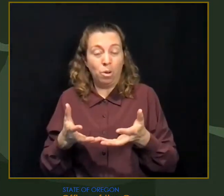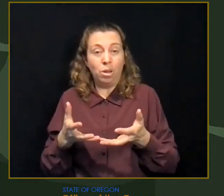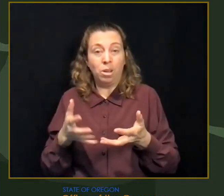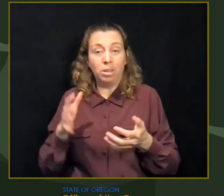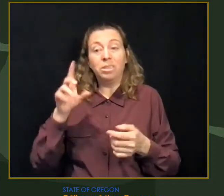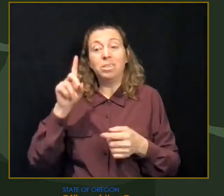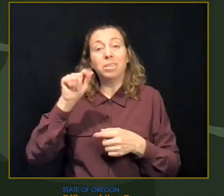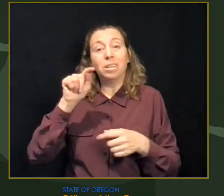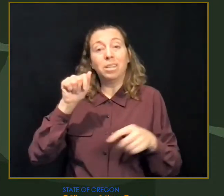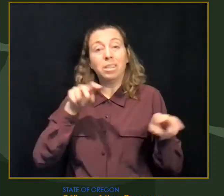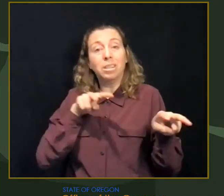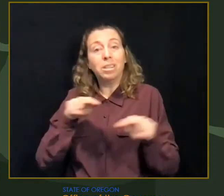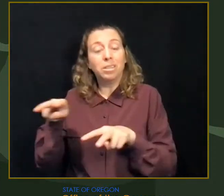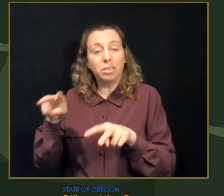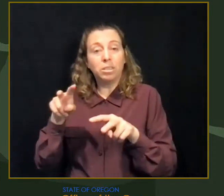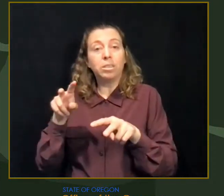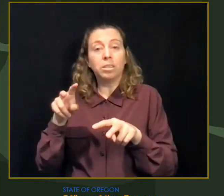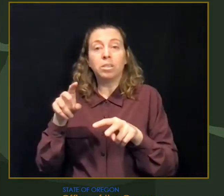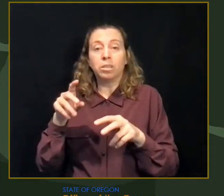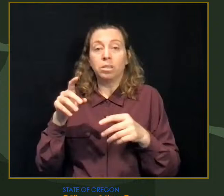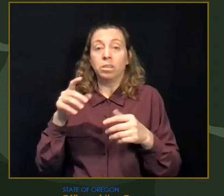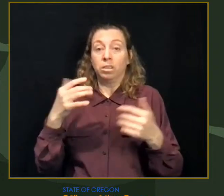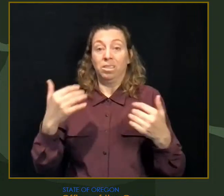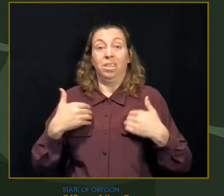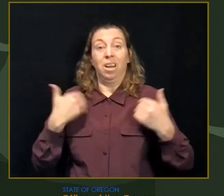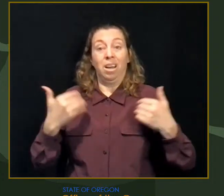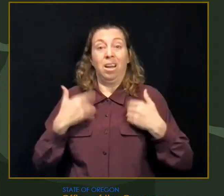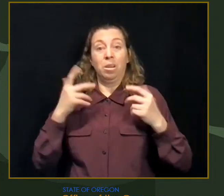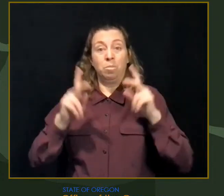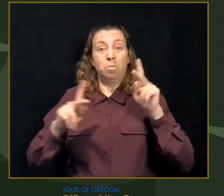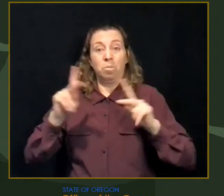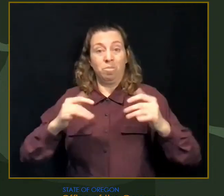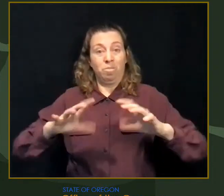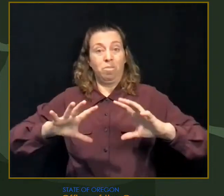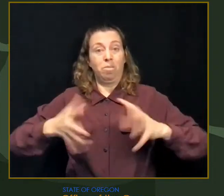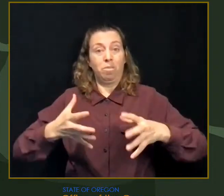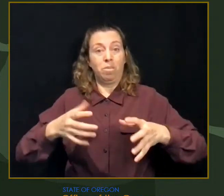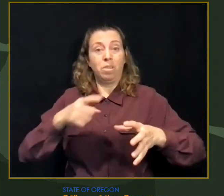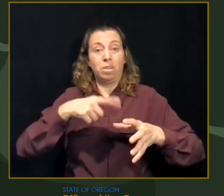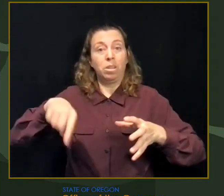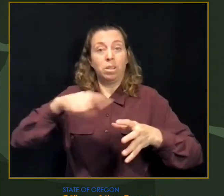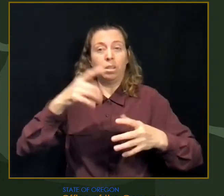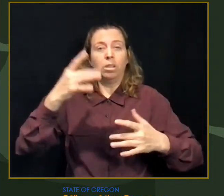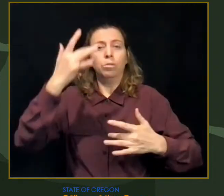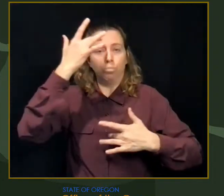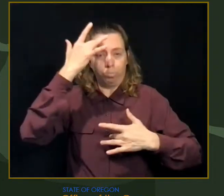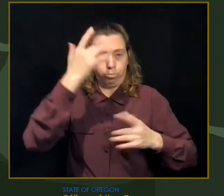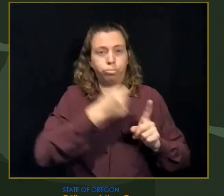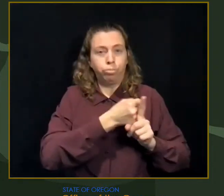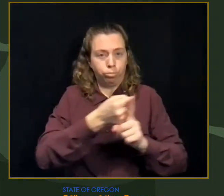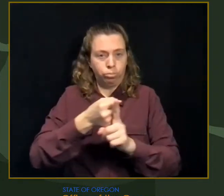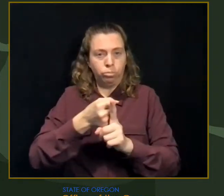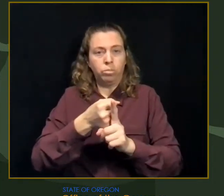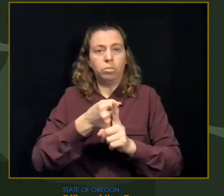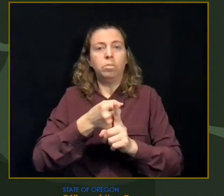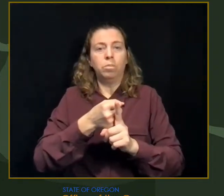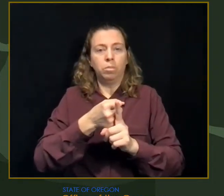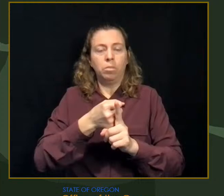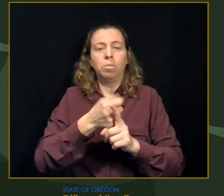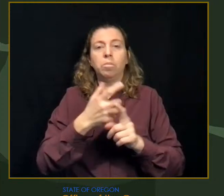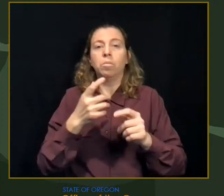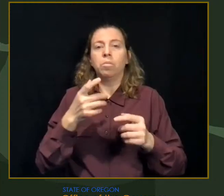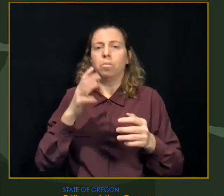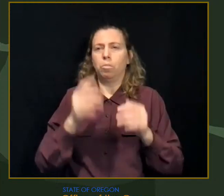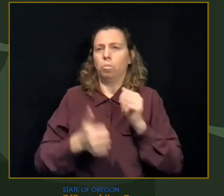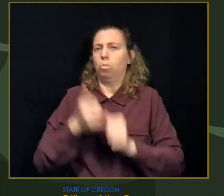people on vaccinations alone, that they are also getting significantly sicker. How is that going to change or alter